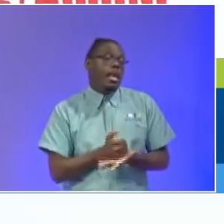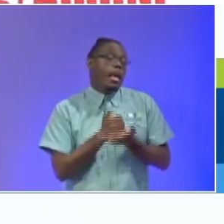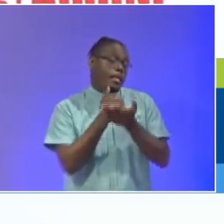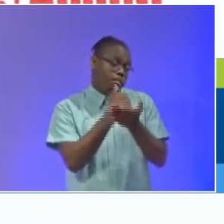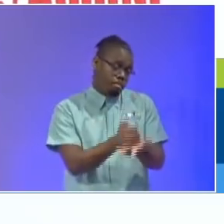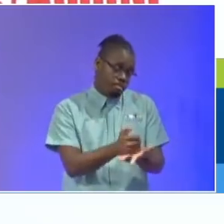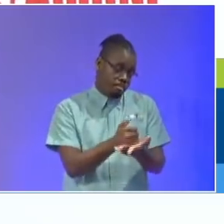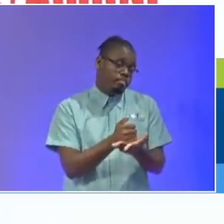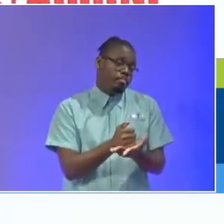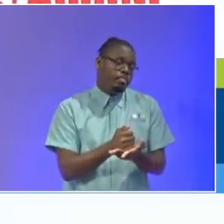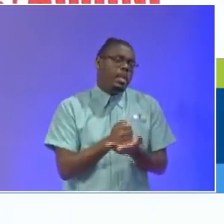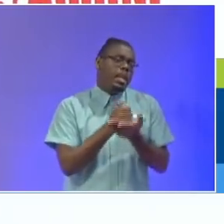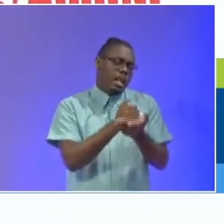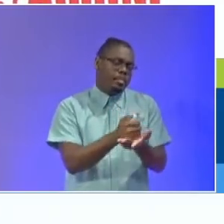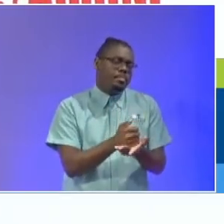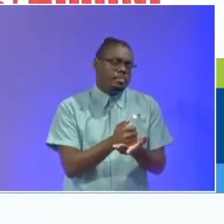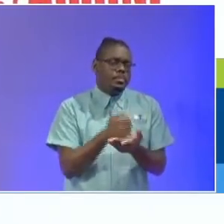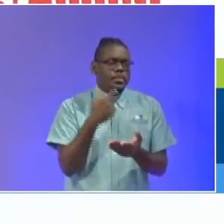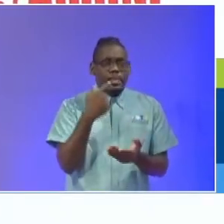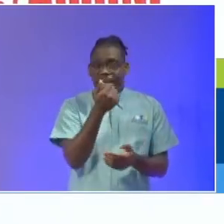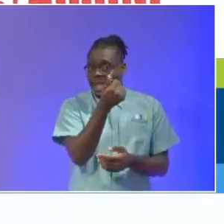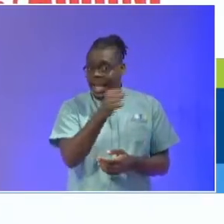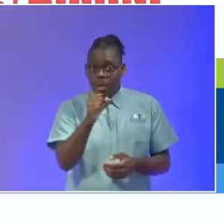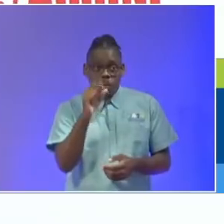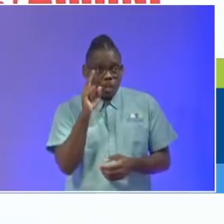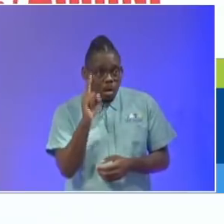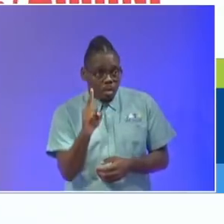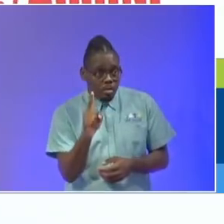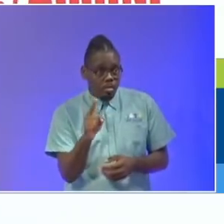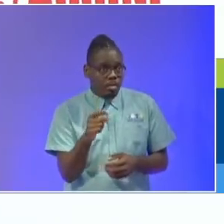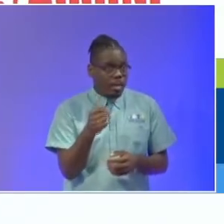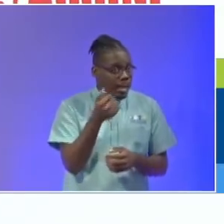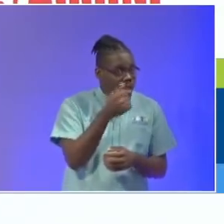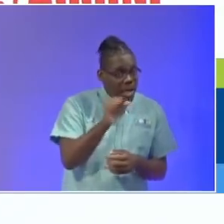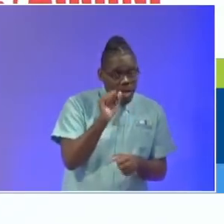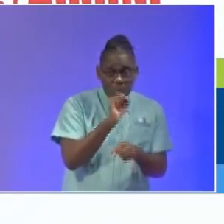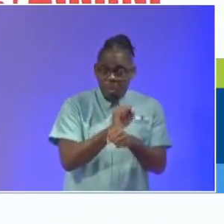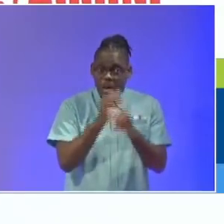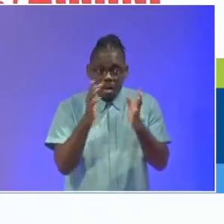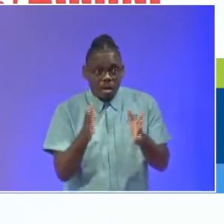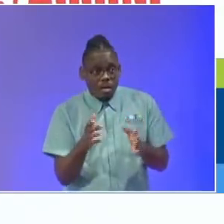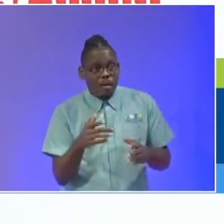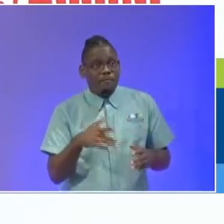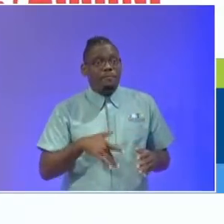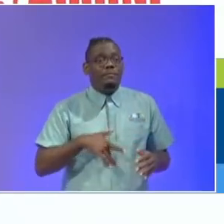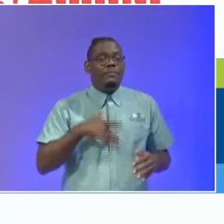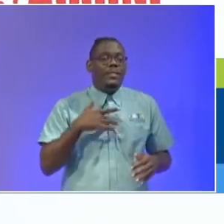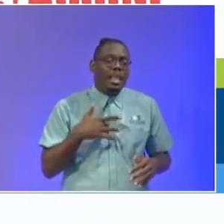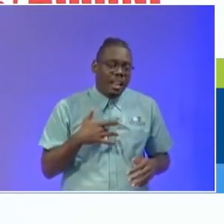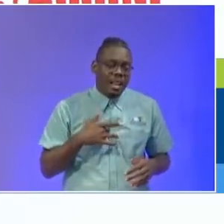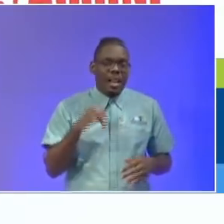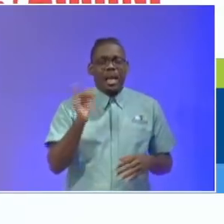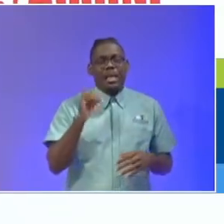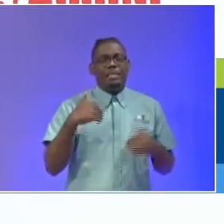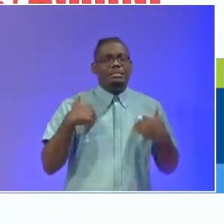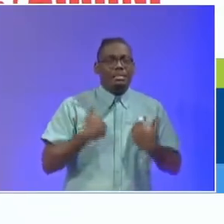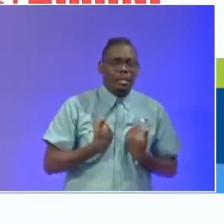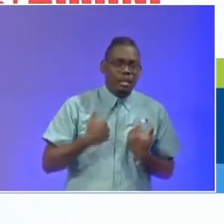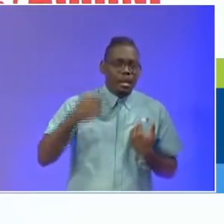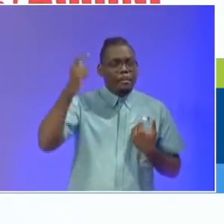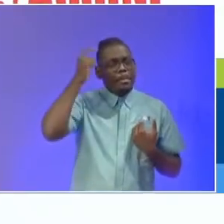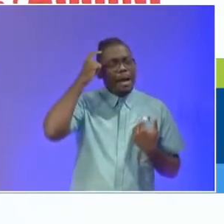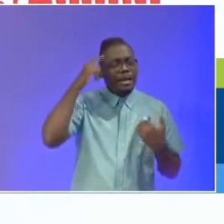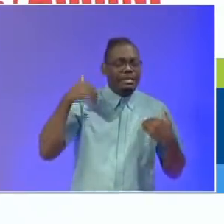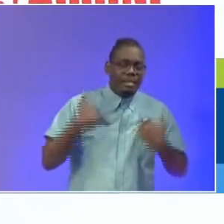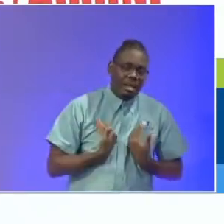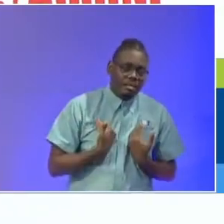feels they are physically, mentally challenged, needs psychological counseling, each ministry has